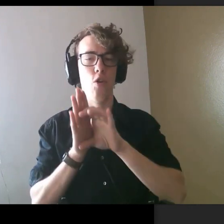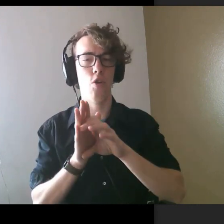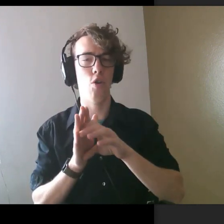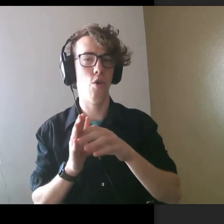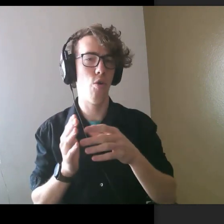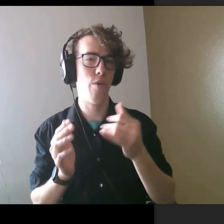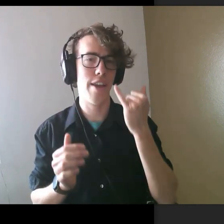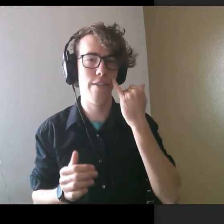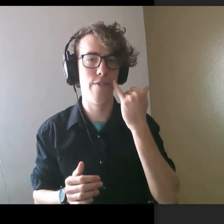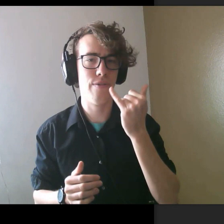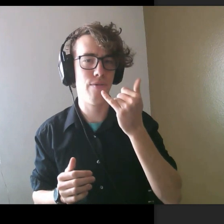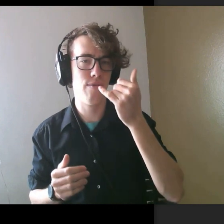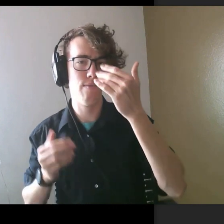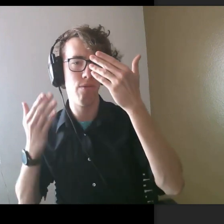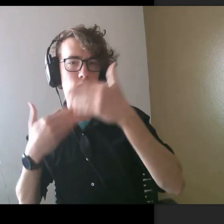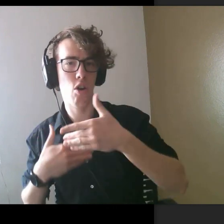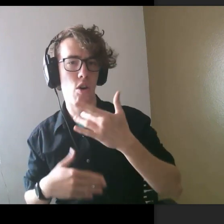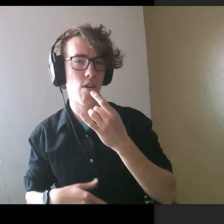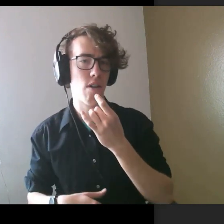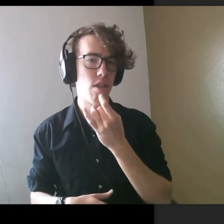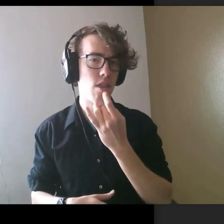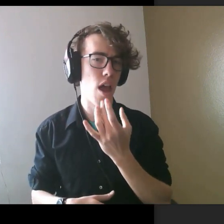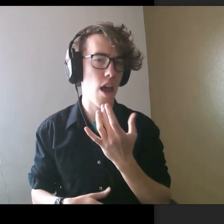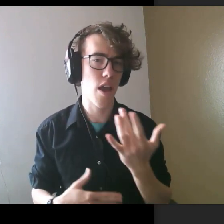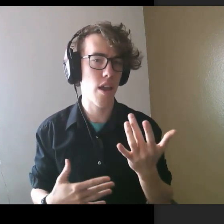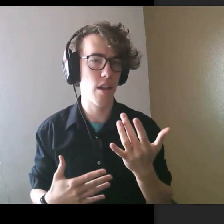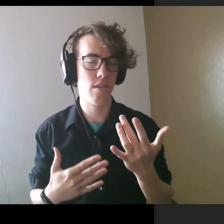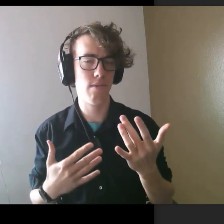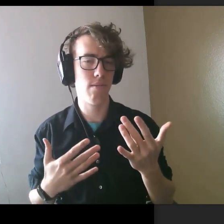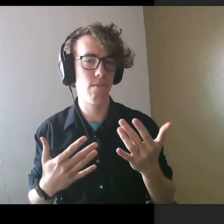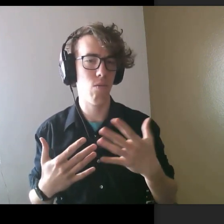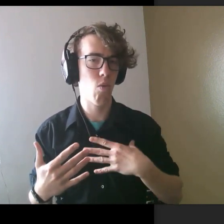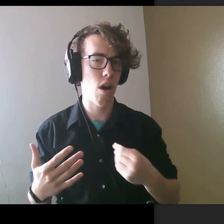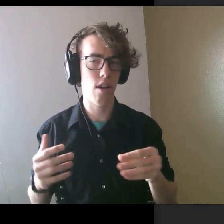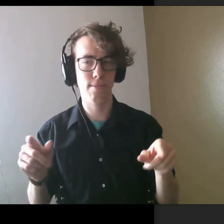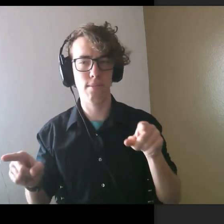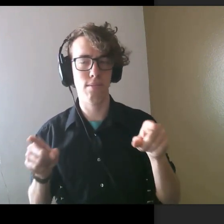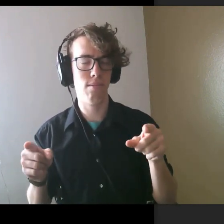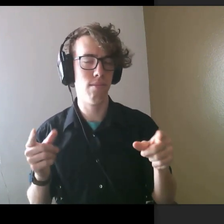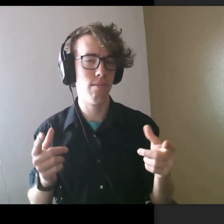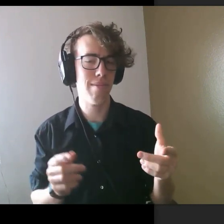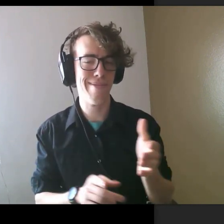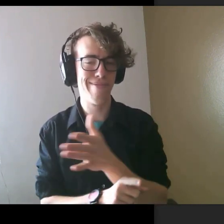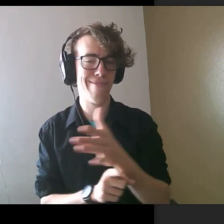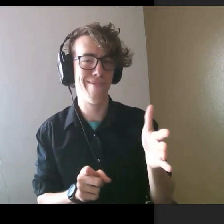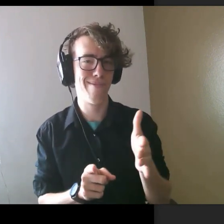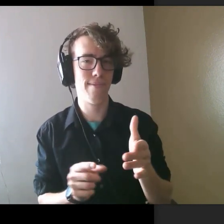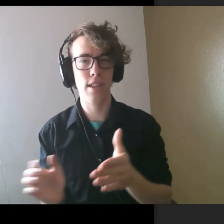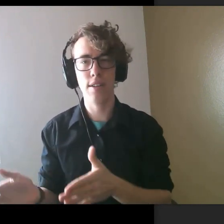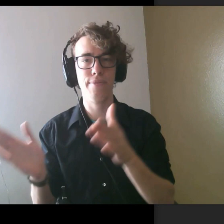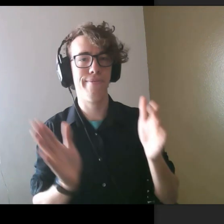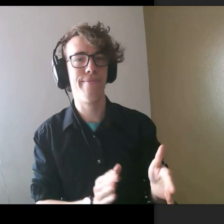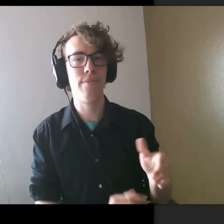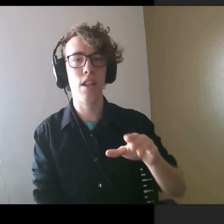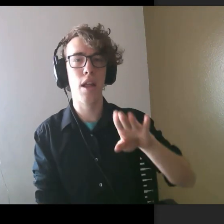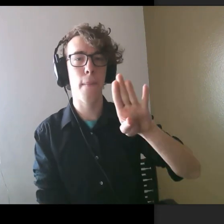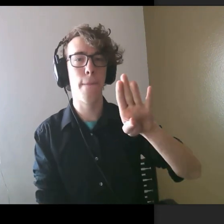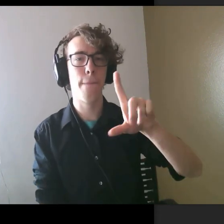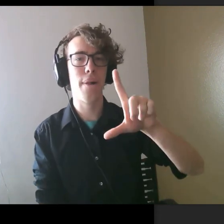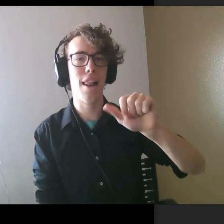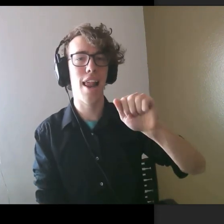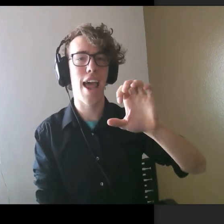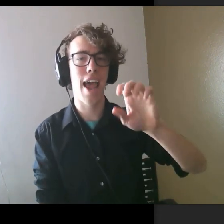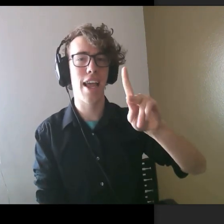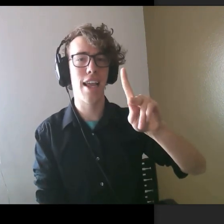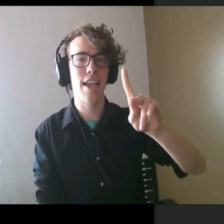brighter. Probably about there. And now black point, I'm going to go... Remember, I want that background to be